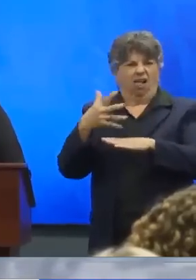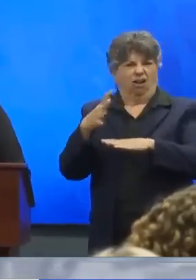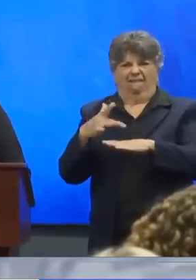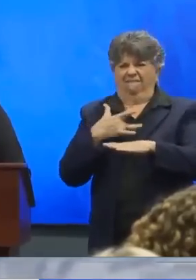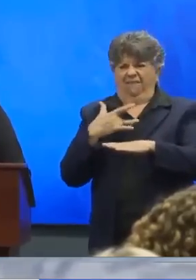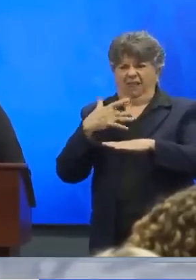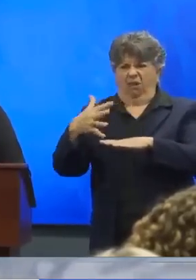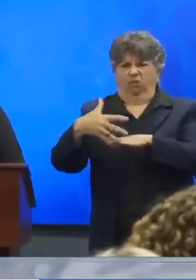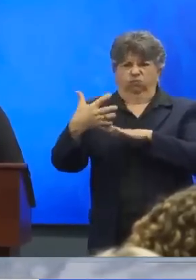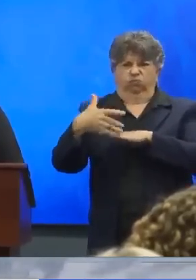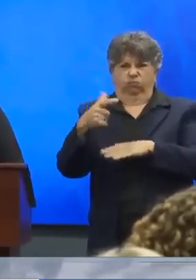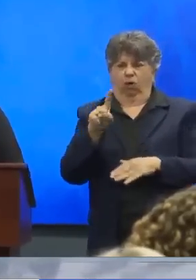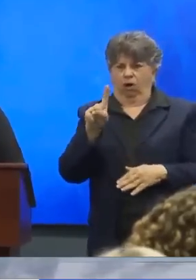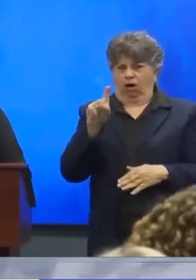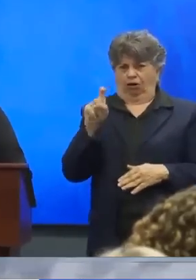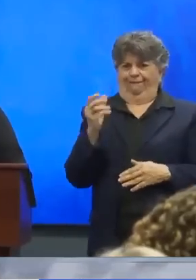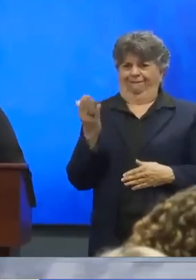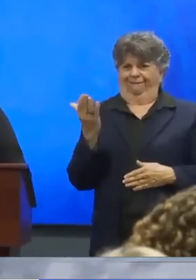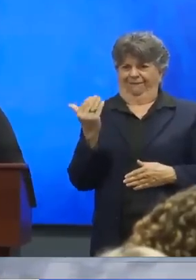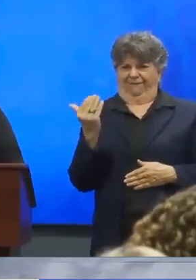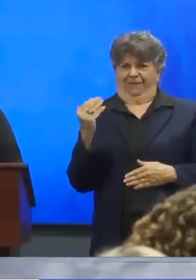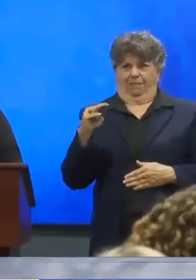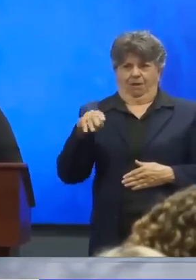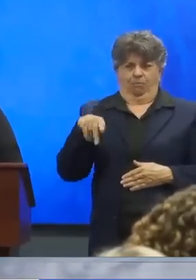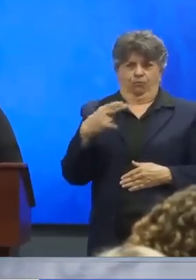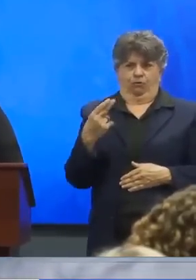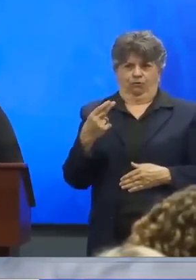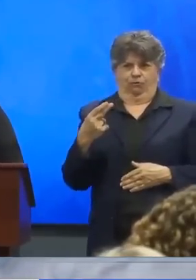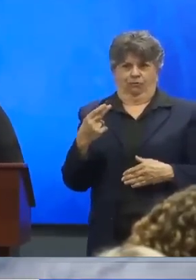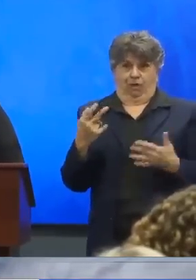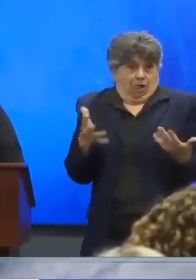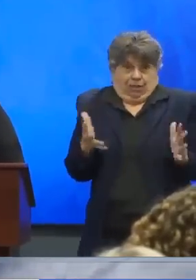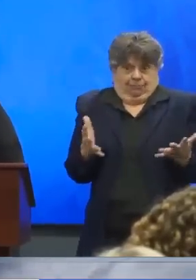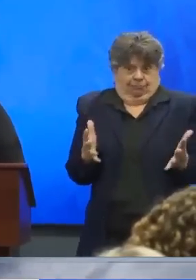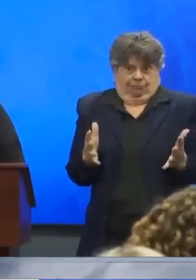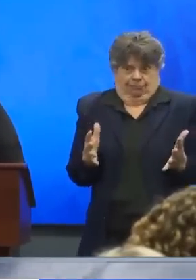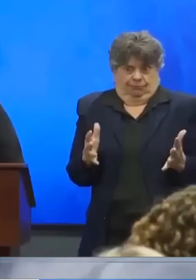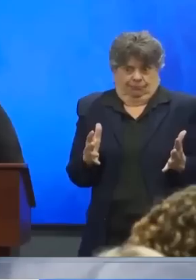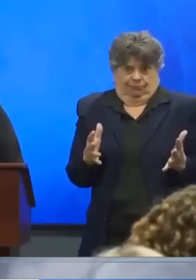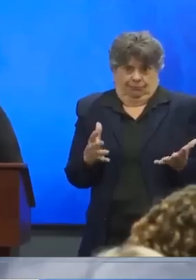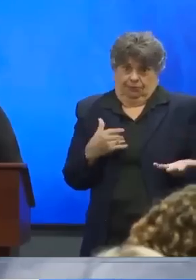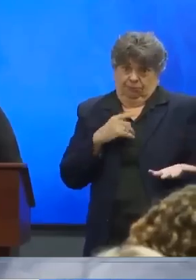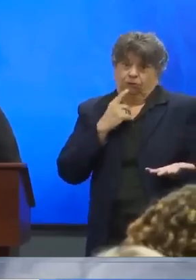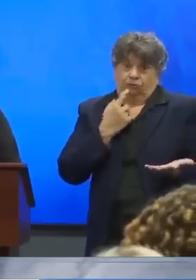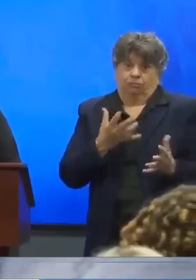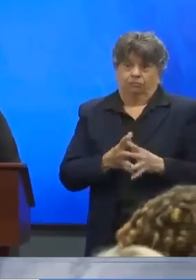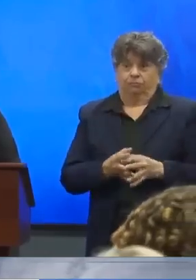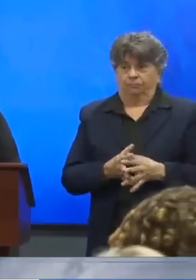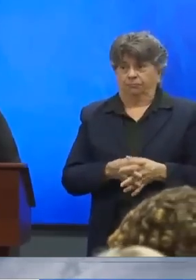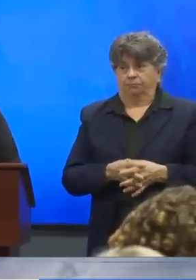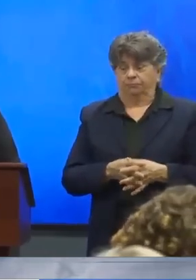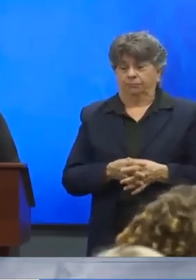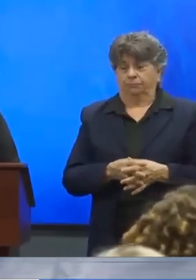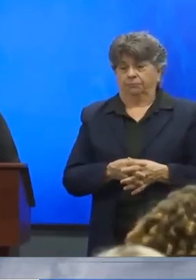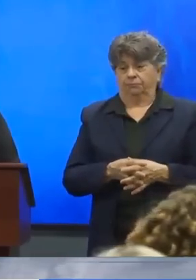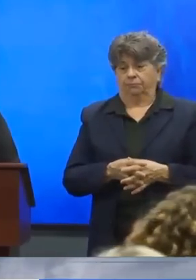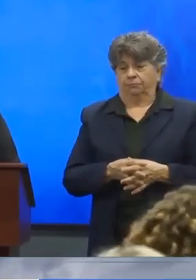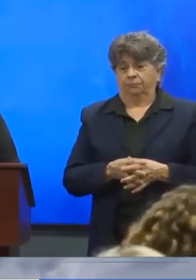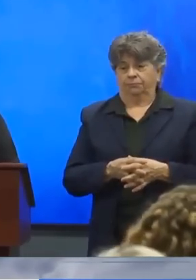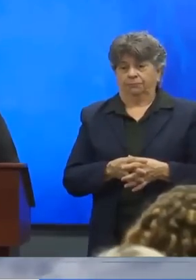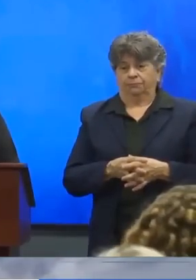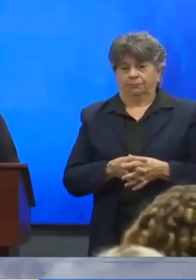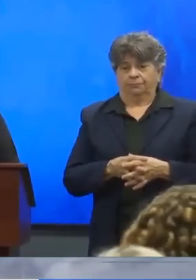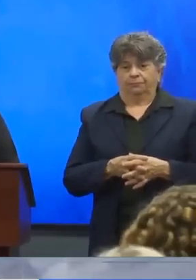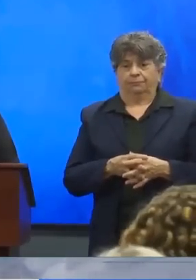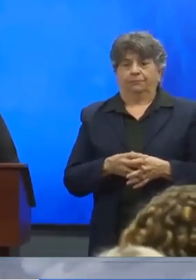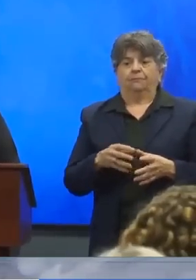hour. So we want everybody to take this seriously. We will be evacuating about 338,000